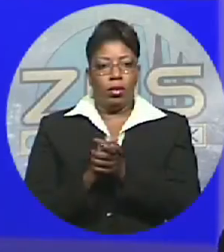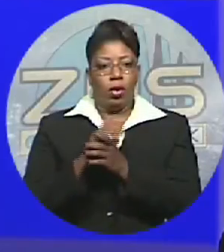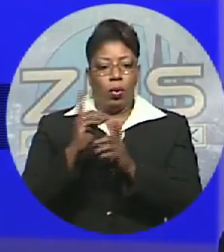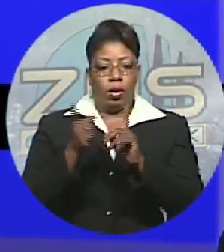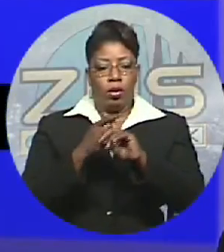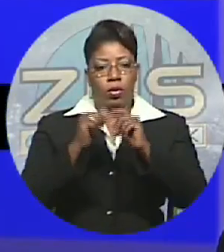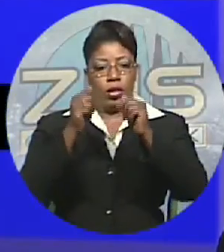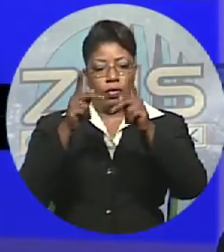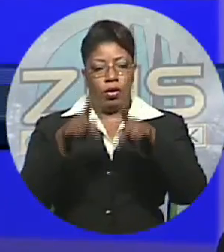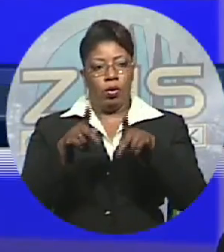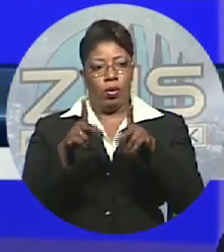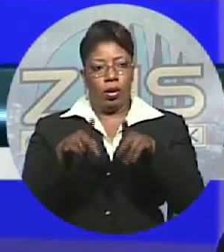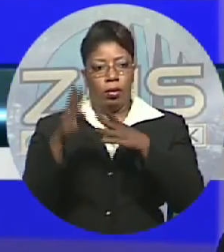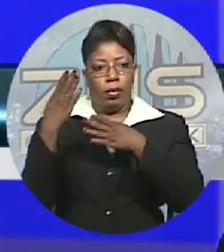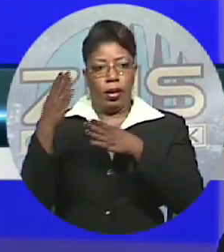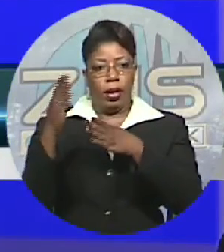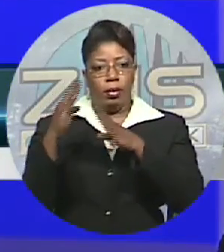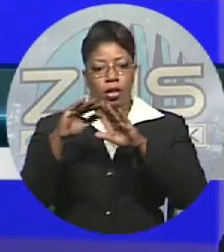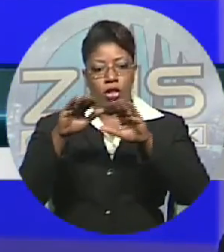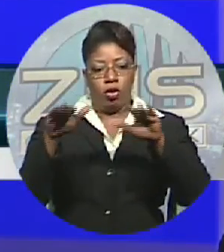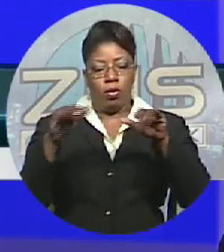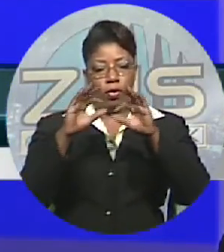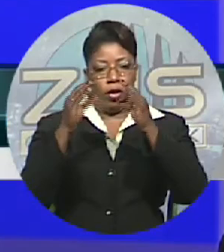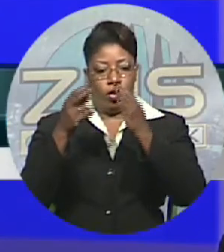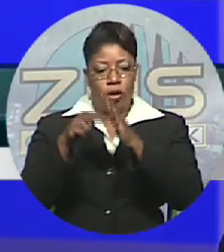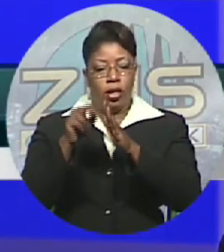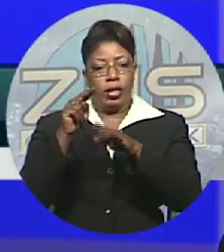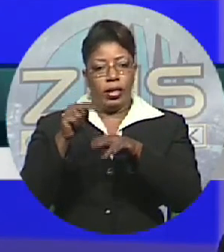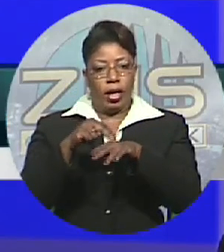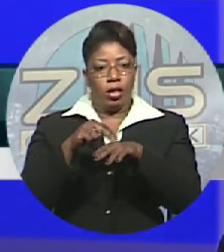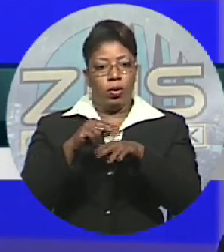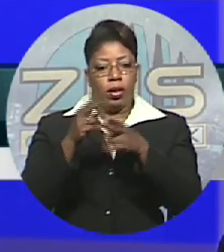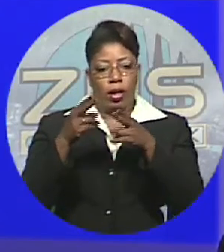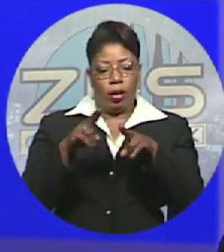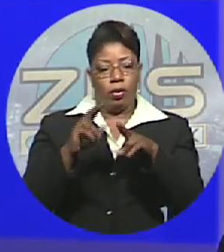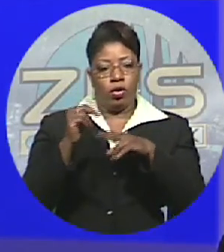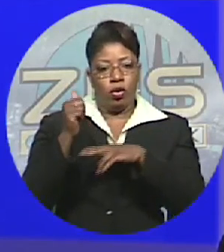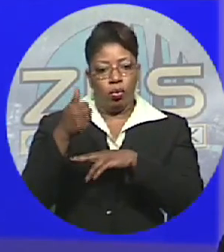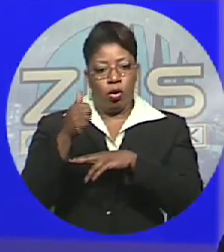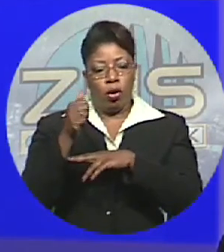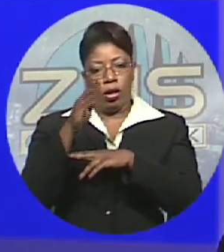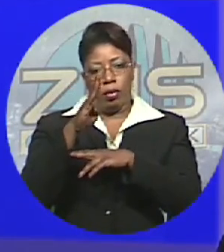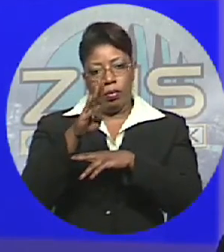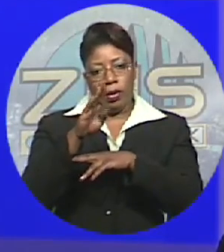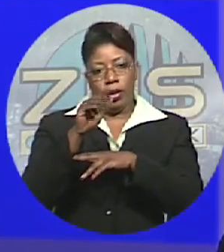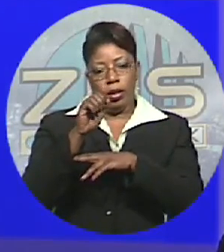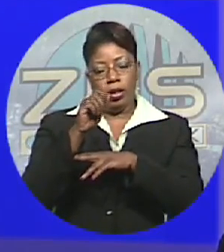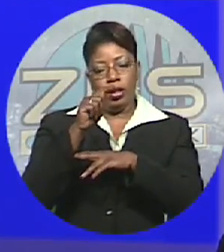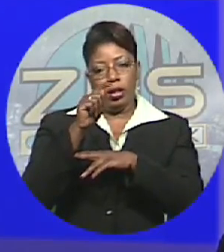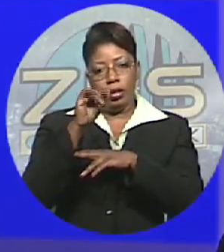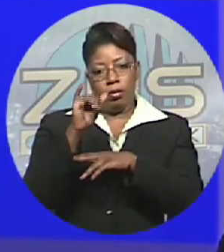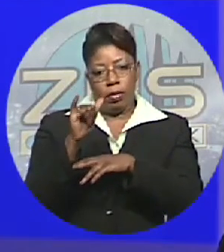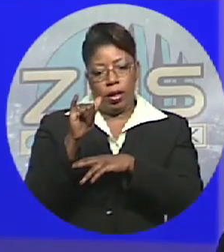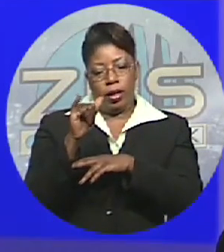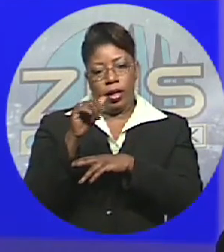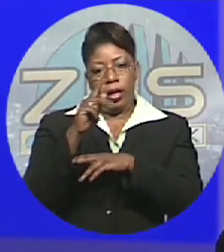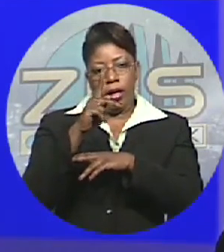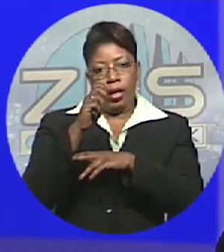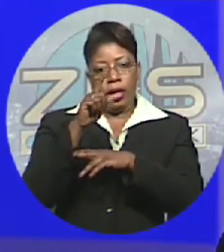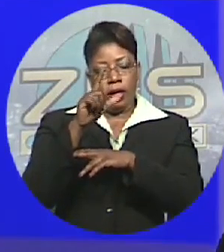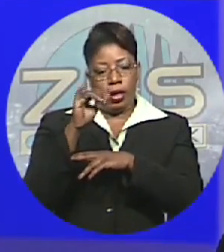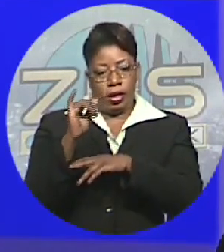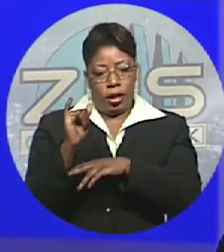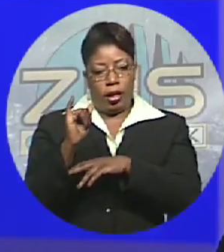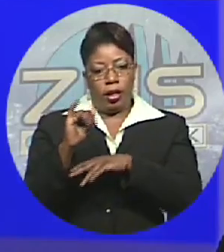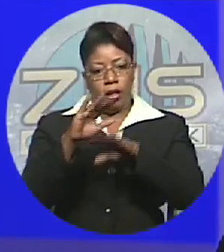Welcome to sports, everybody. The Bahamas Swimming Federation's Nationals will get underway tomorrow at the Betty Kelly Kenning National Aquatic Center, and